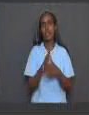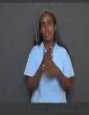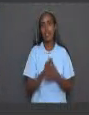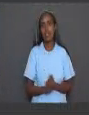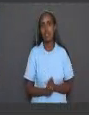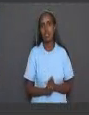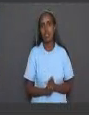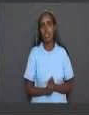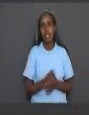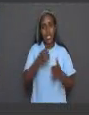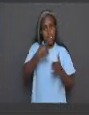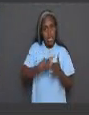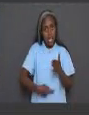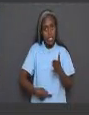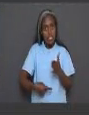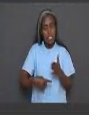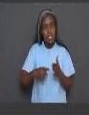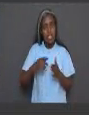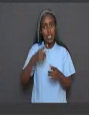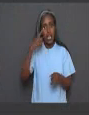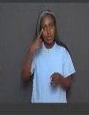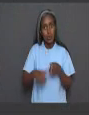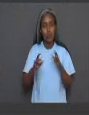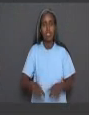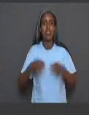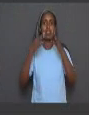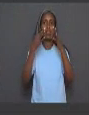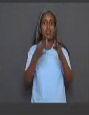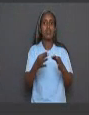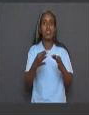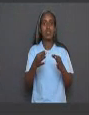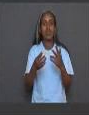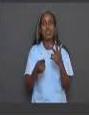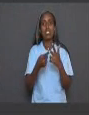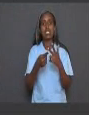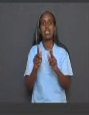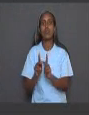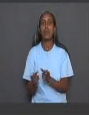The tax cannot be transferred through a third party.